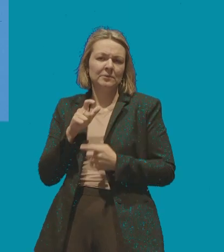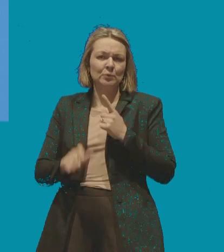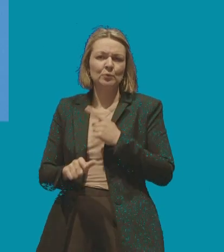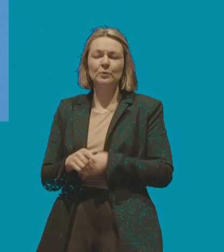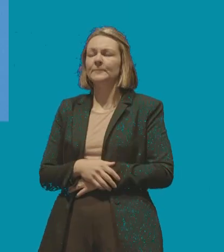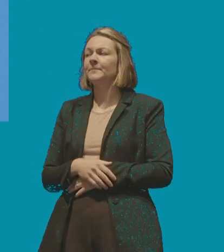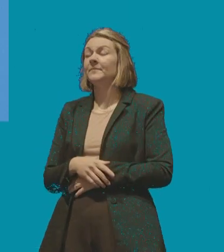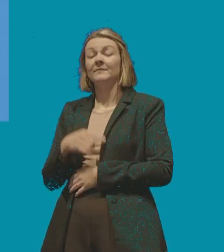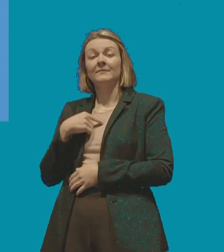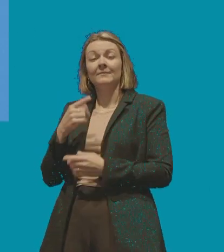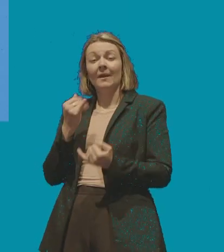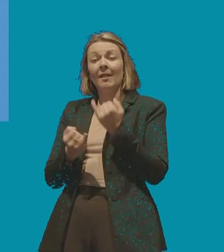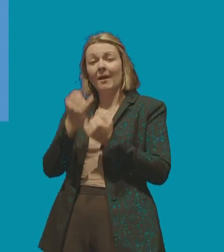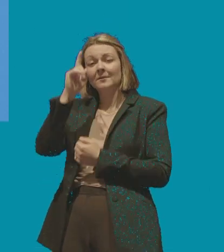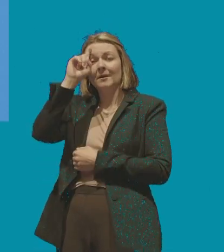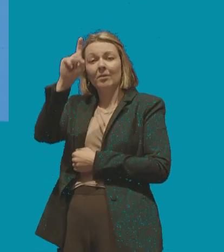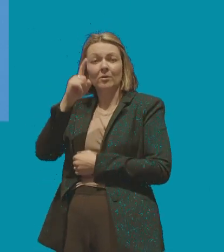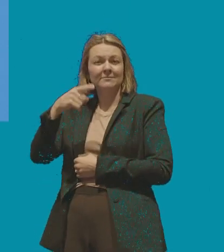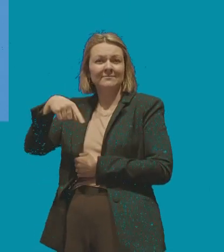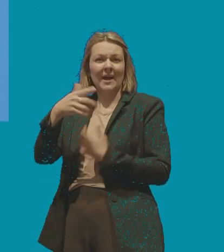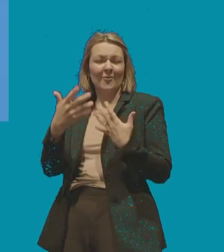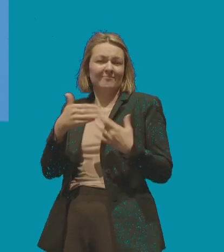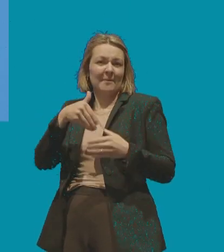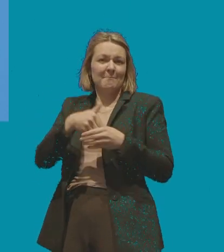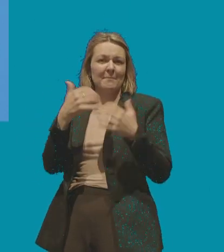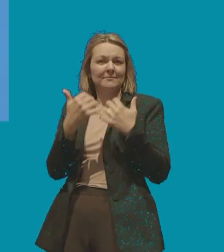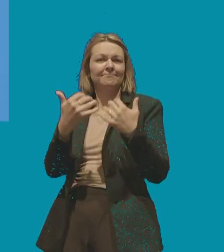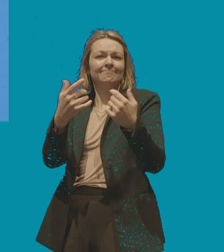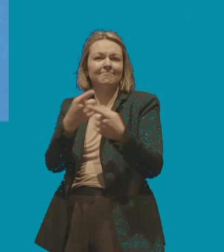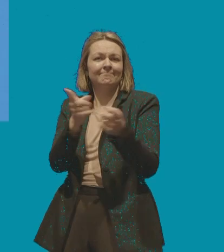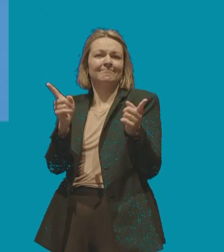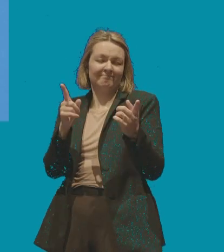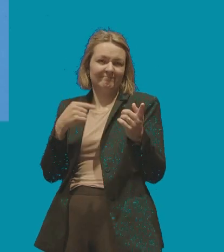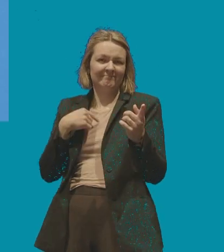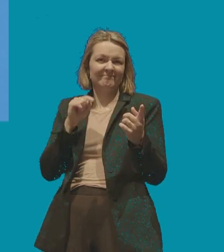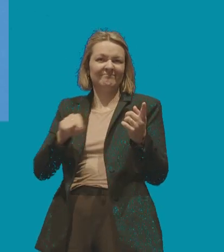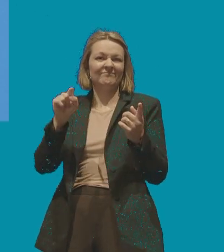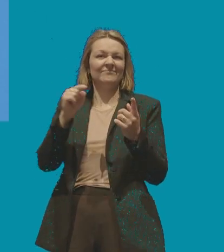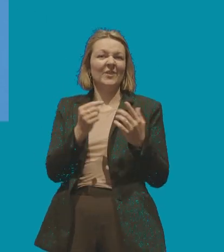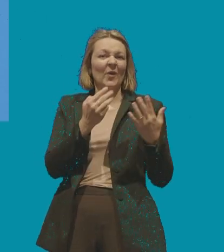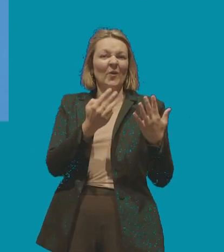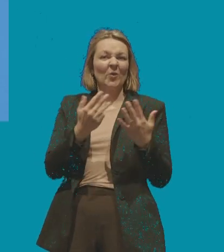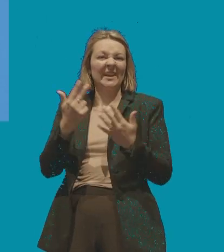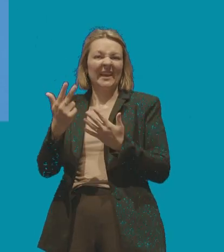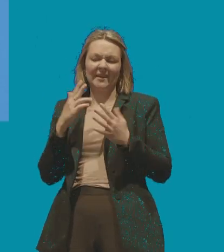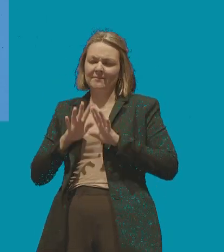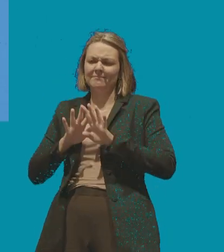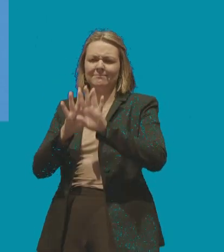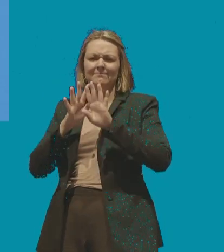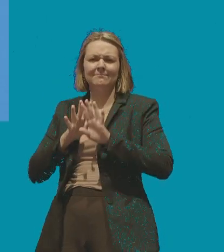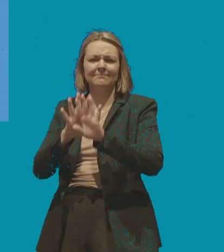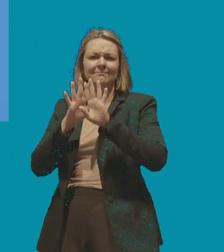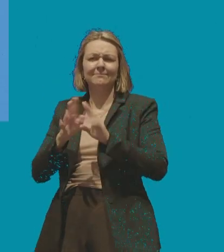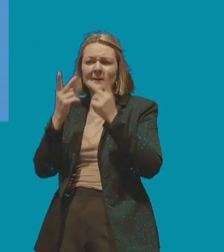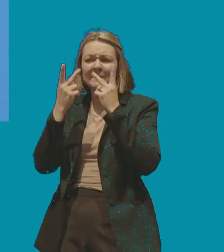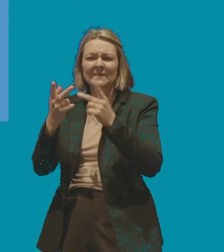thought. I know, talking to your members, talking to members across our 48 unions, standing on those picket lines, visiting people in